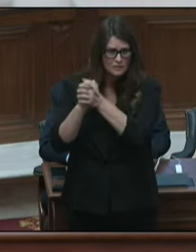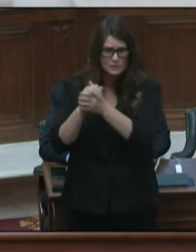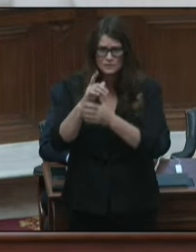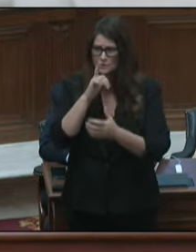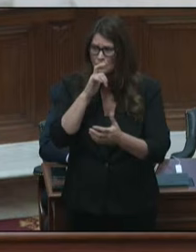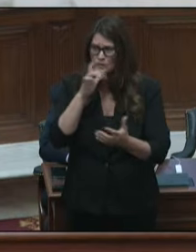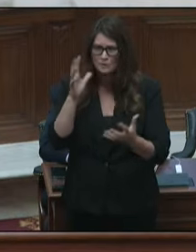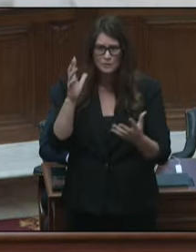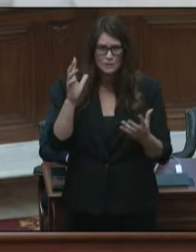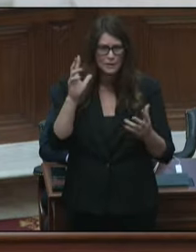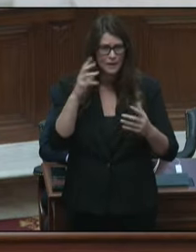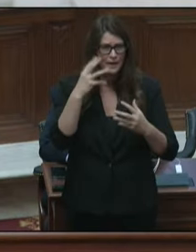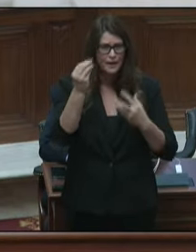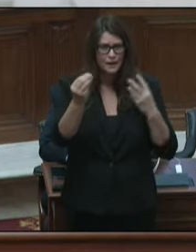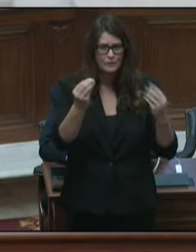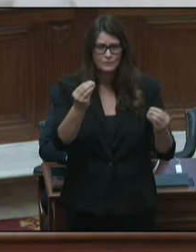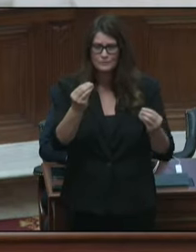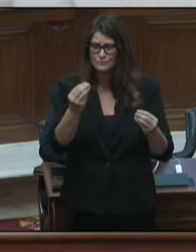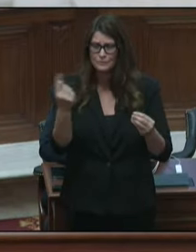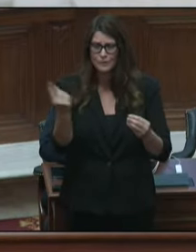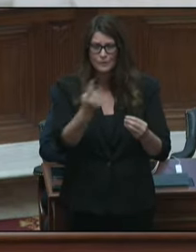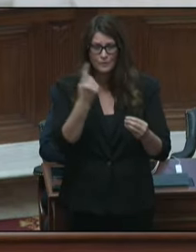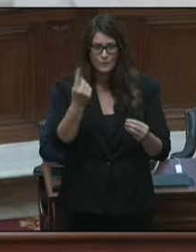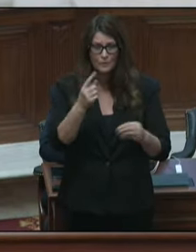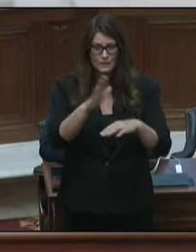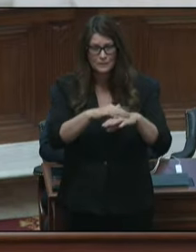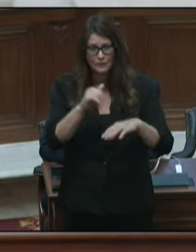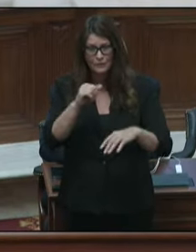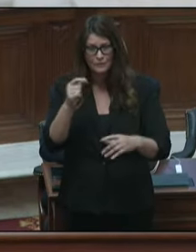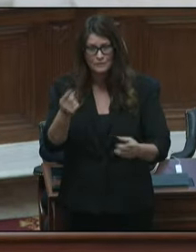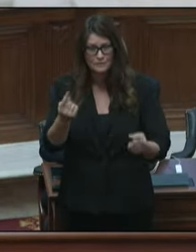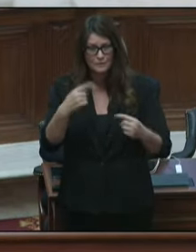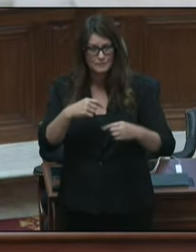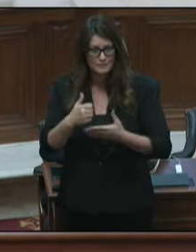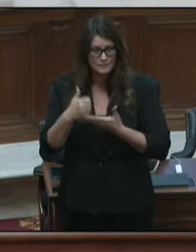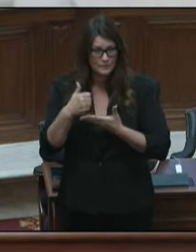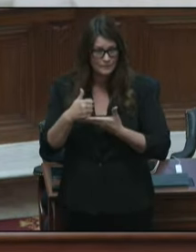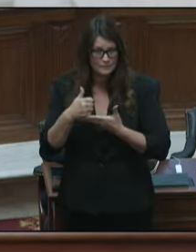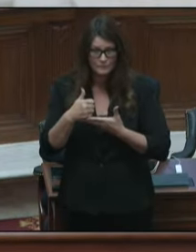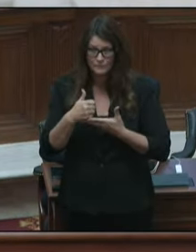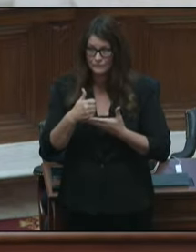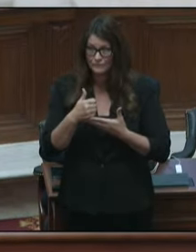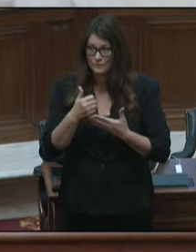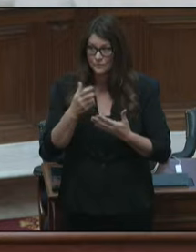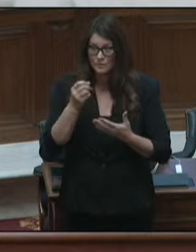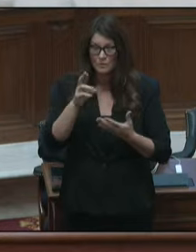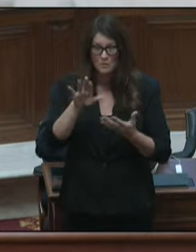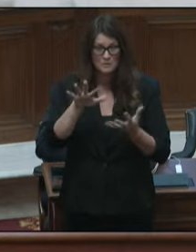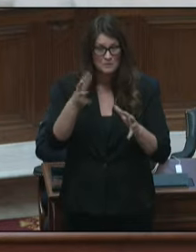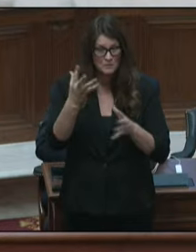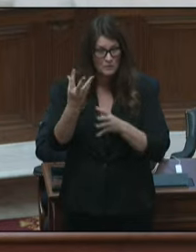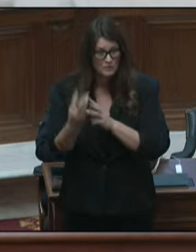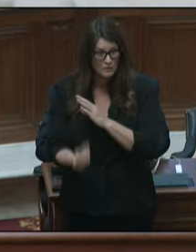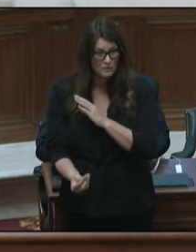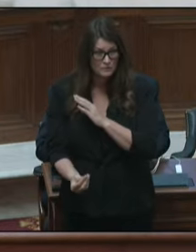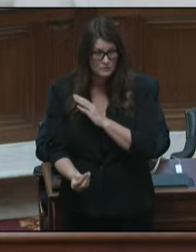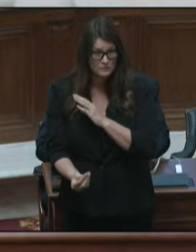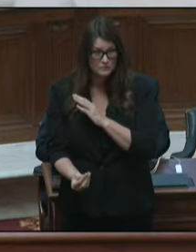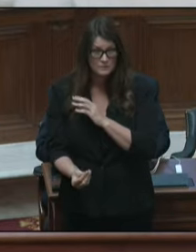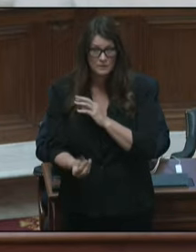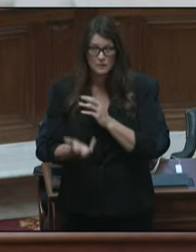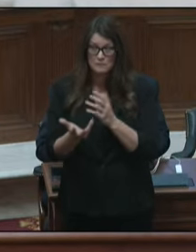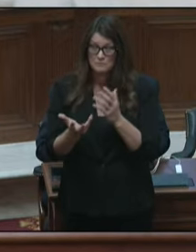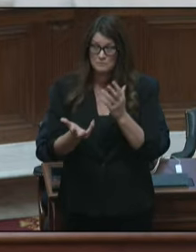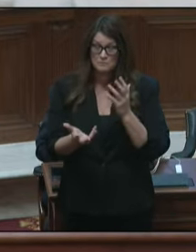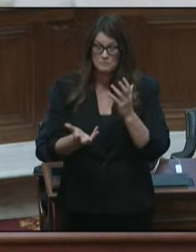our heroes that are the first that we all call, that maybe we've lost. And you